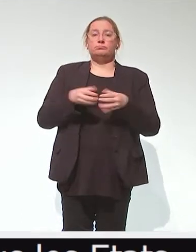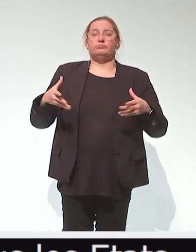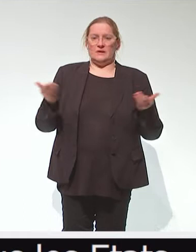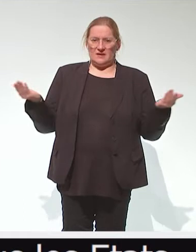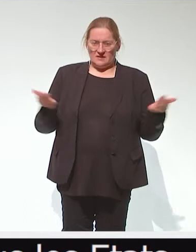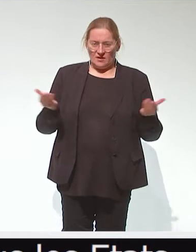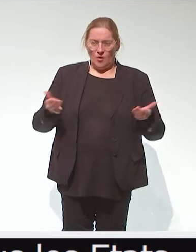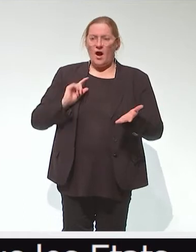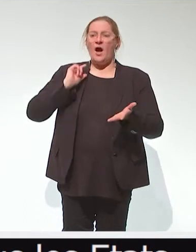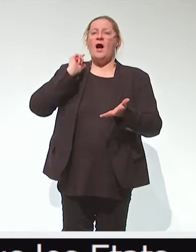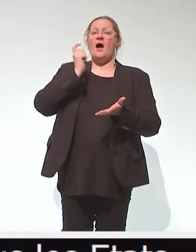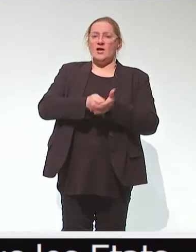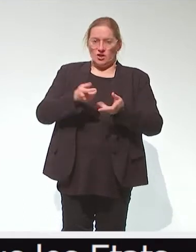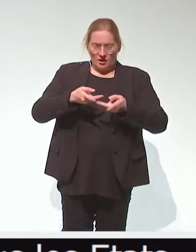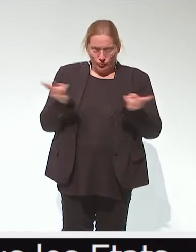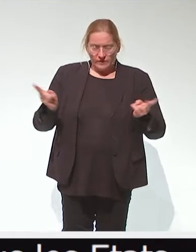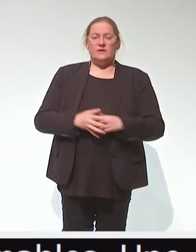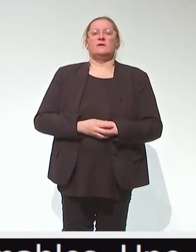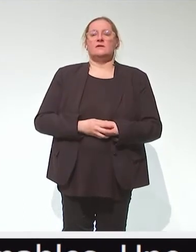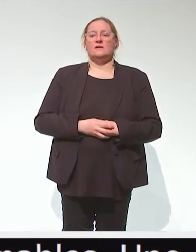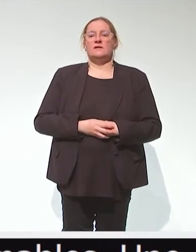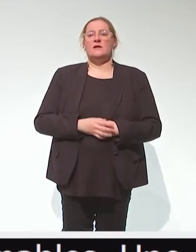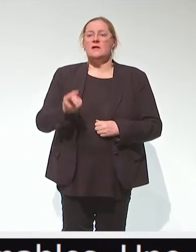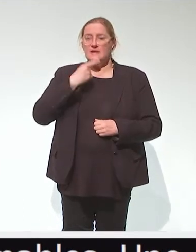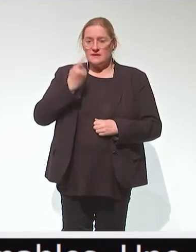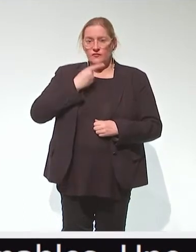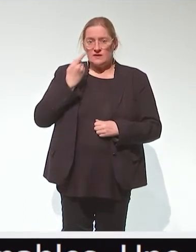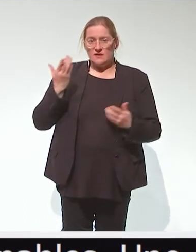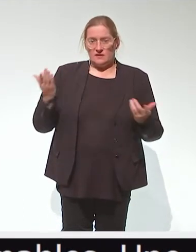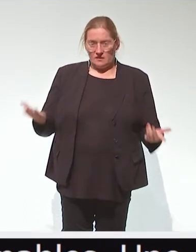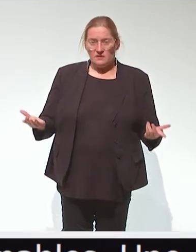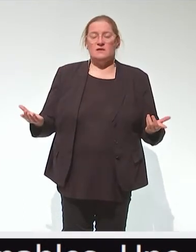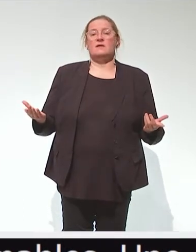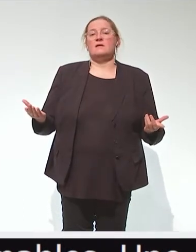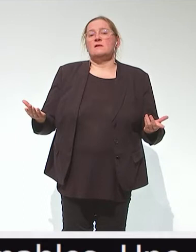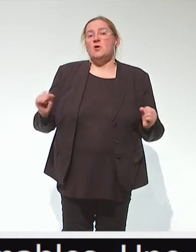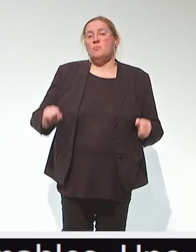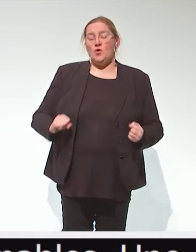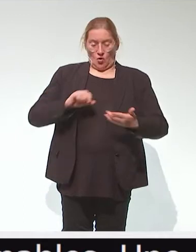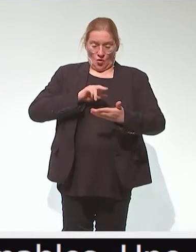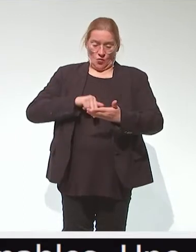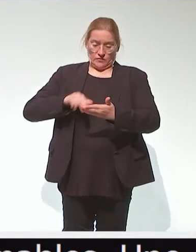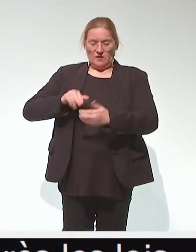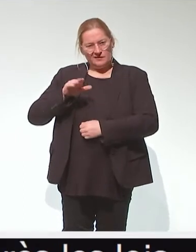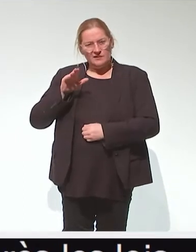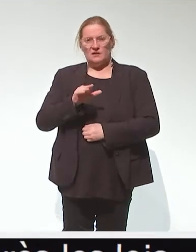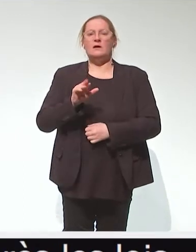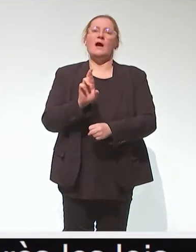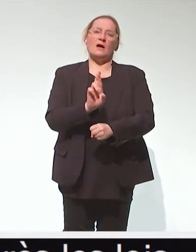for companies that employ people with disabilities. It allows them to have social criteria, again, related to employment or accessibility